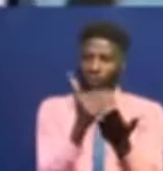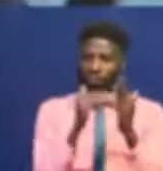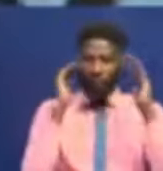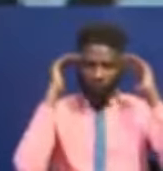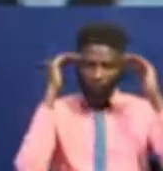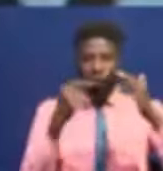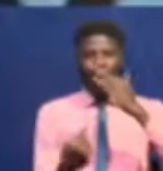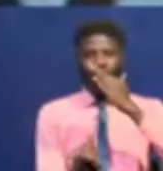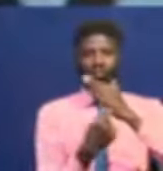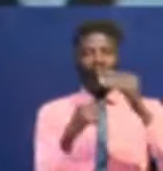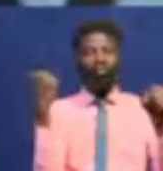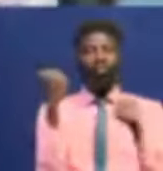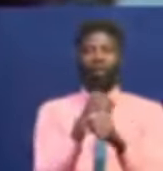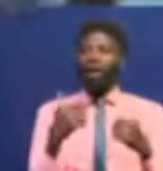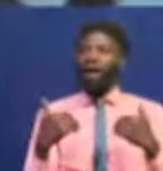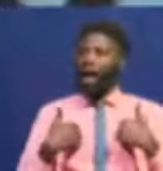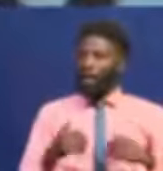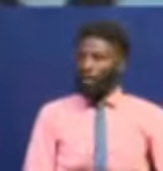digital jobs.